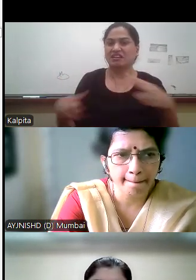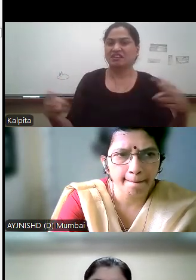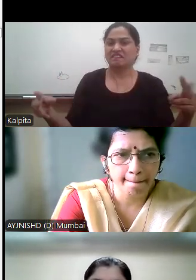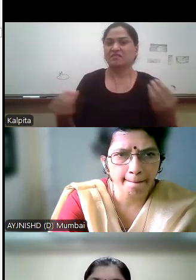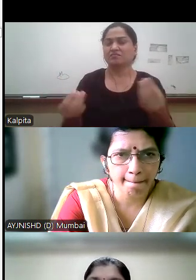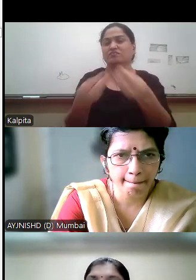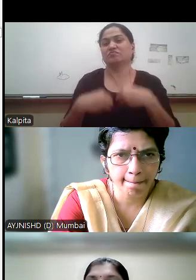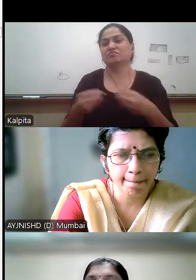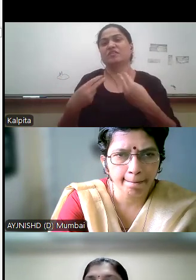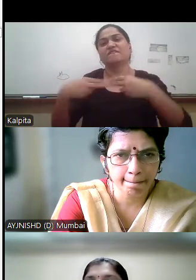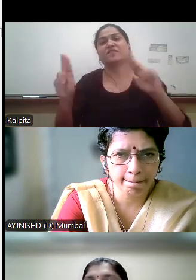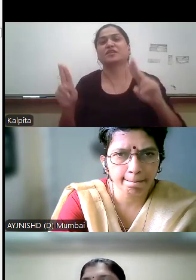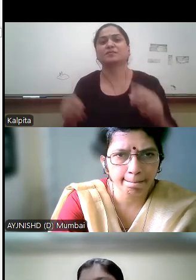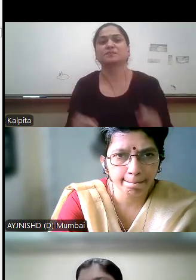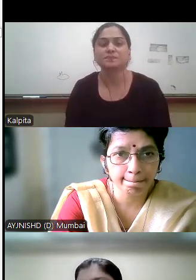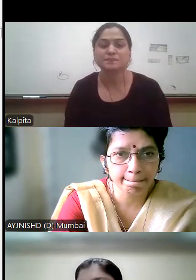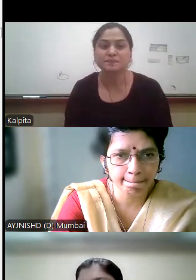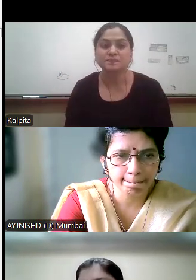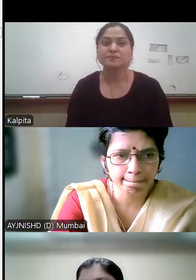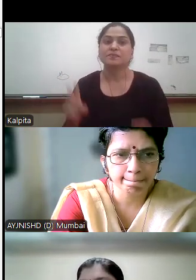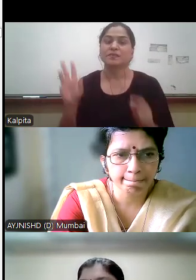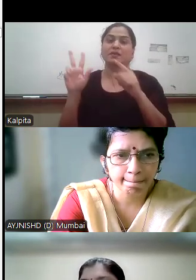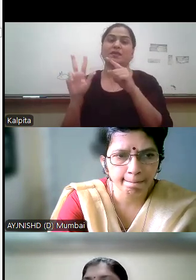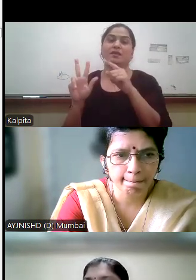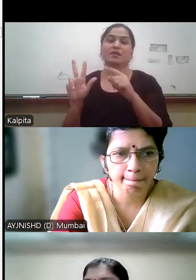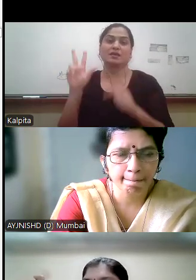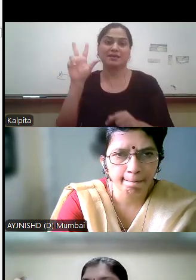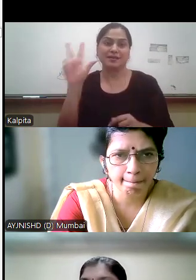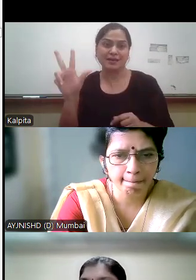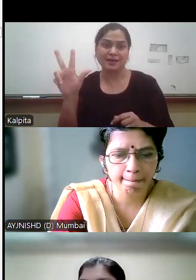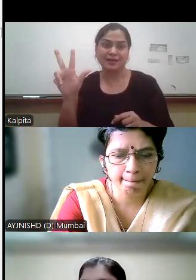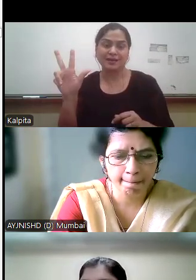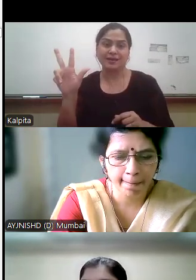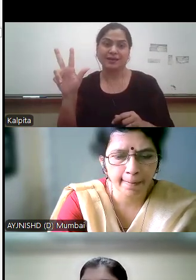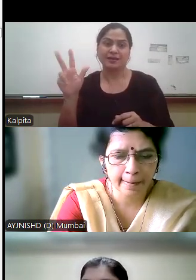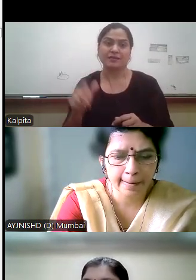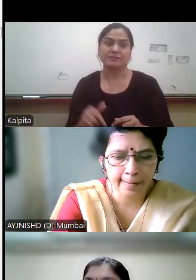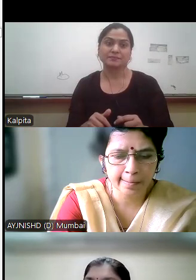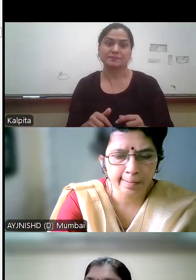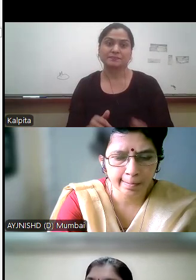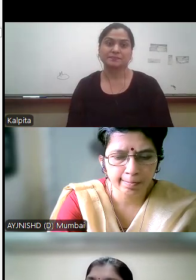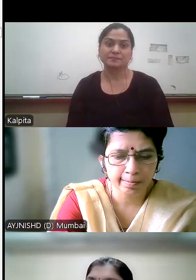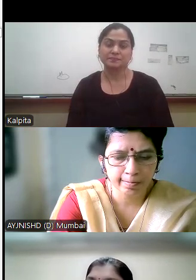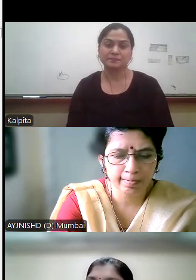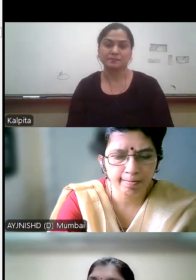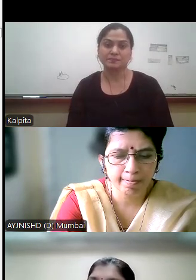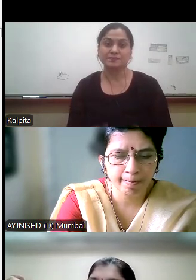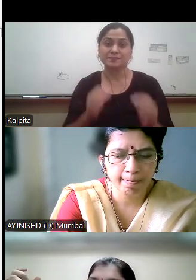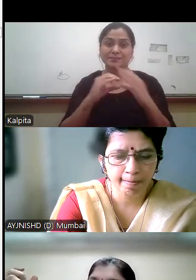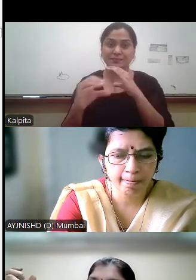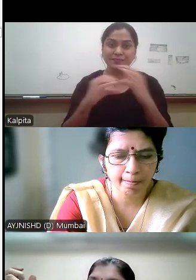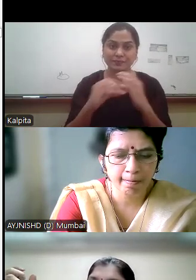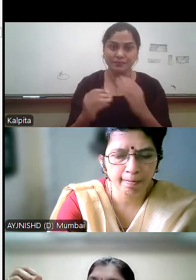website. Then we have the Badhte Kadam scheme, which is a awareness and community interaction, in which the National